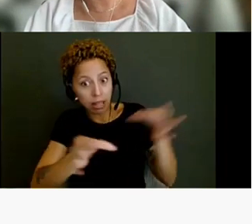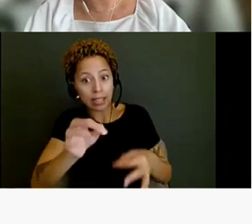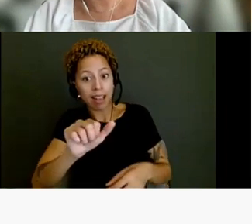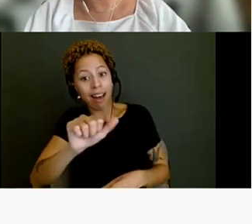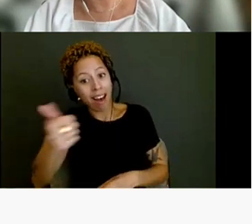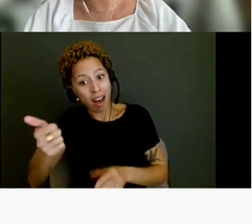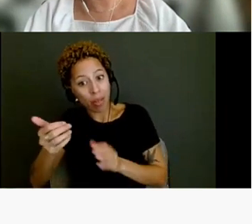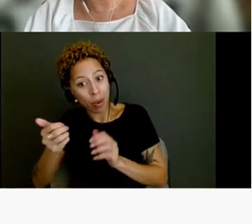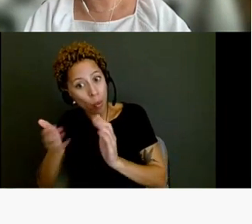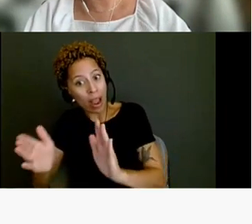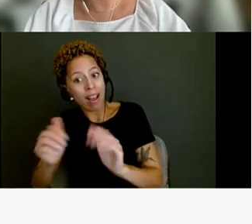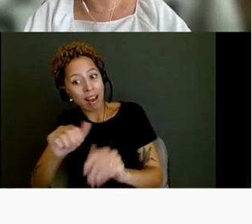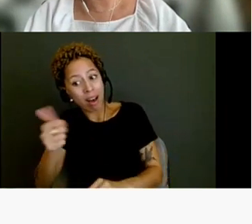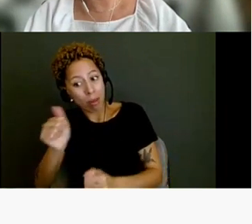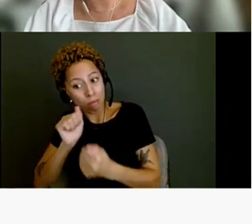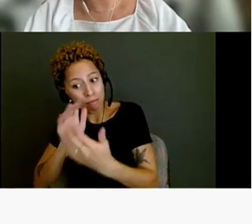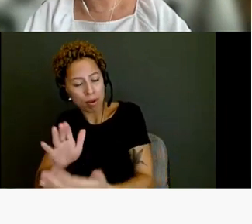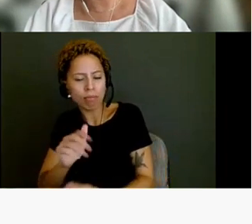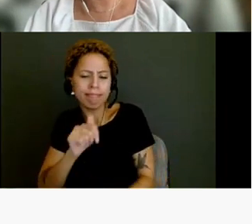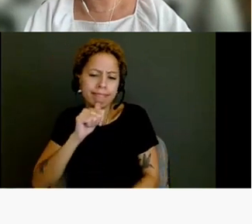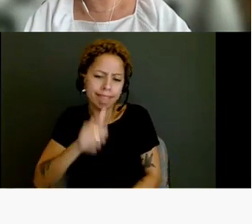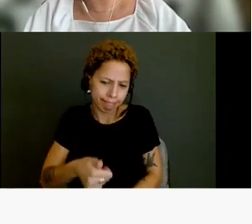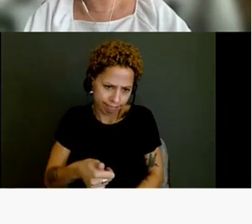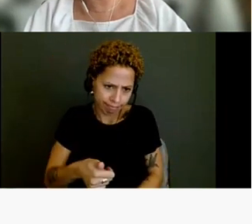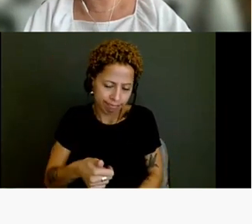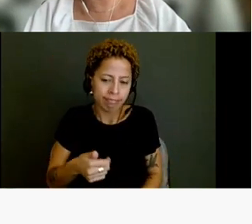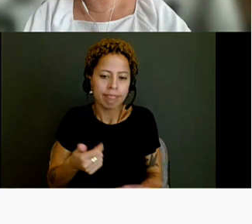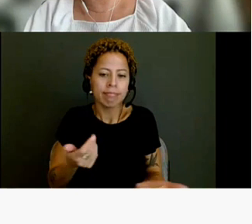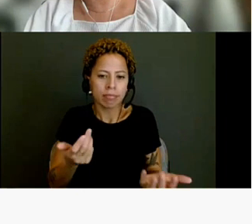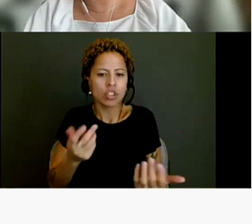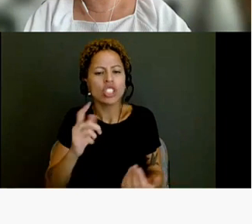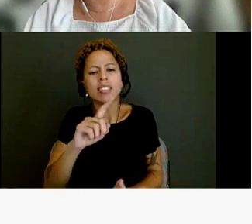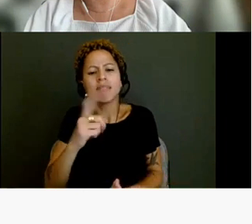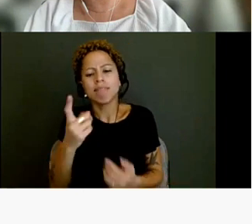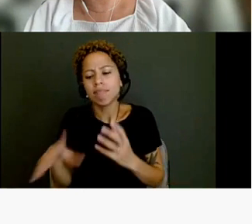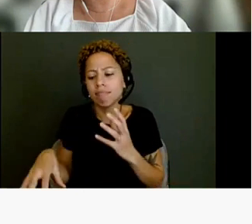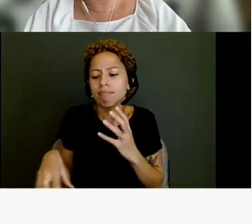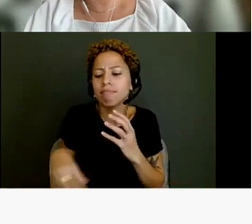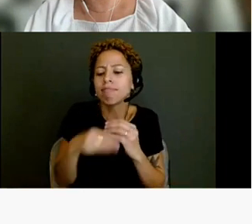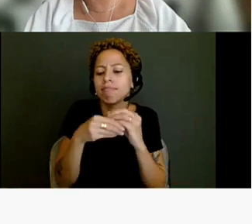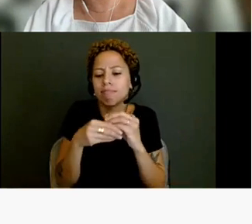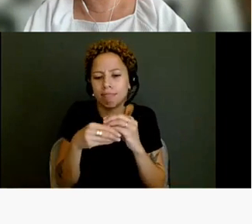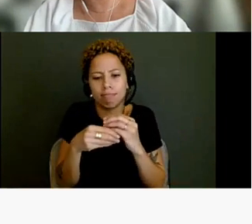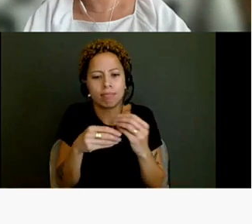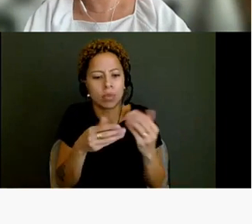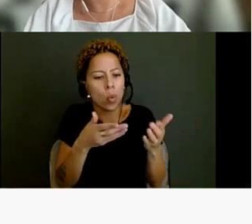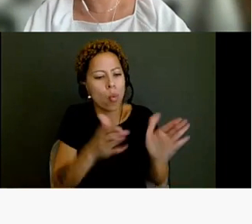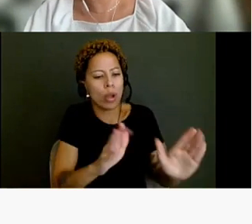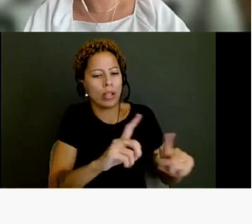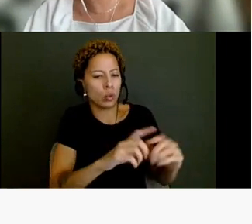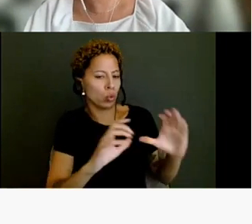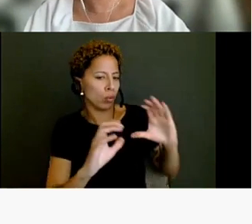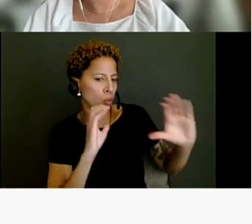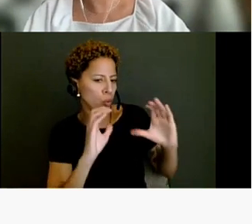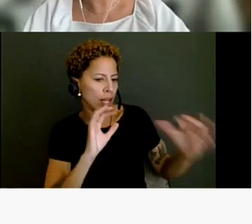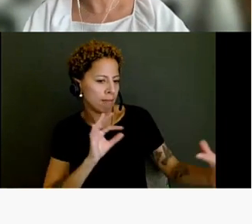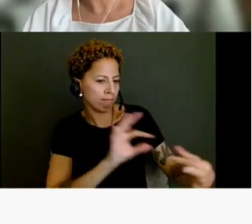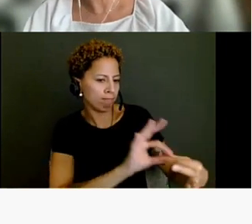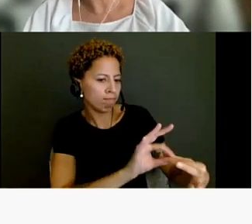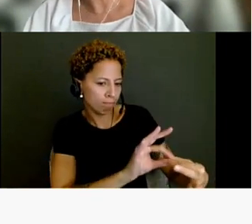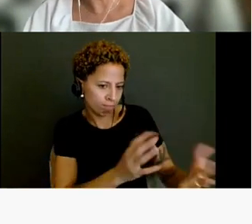one more way to talk to people, to connect with people, to improve communication.